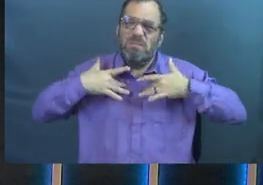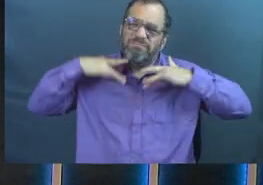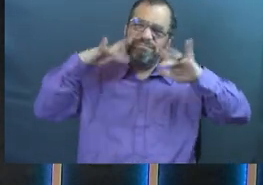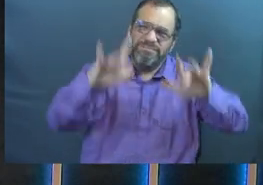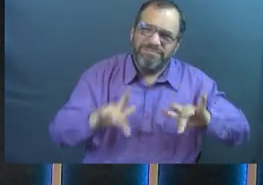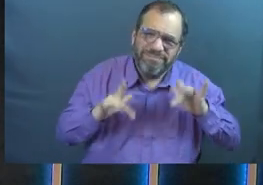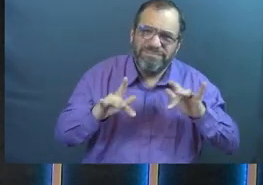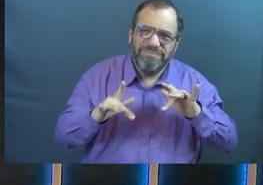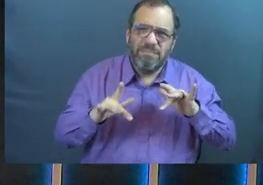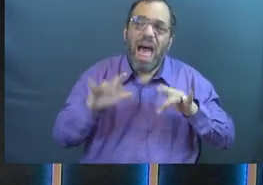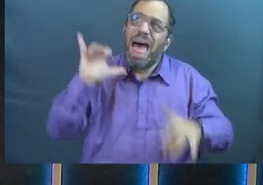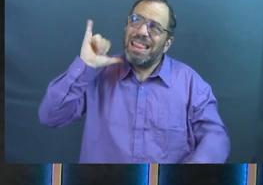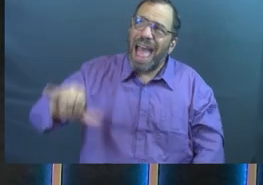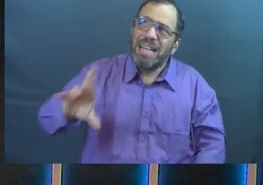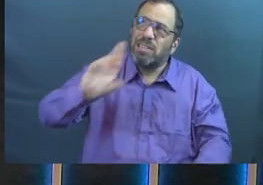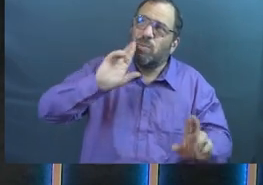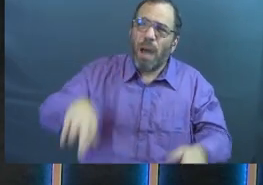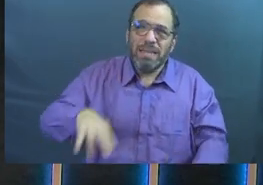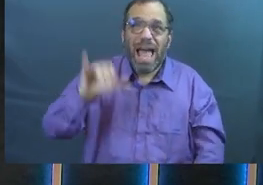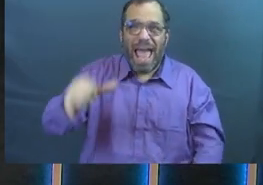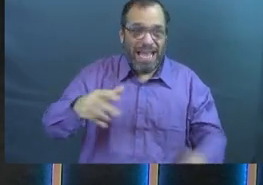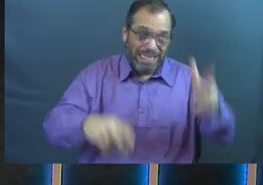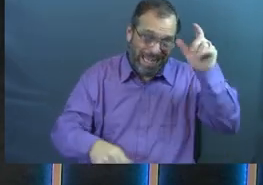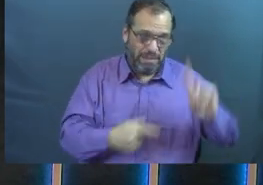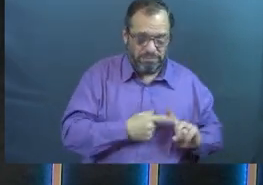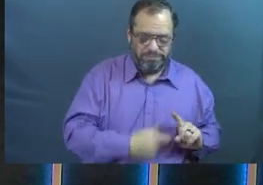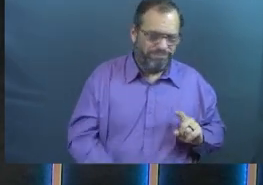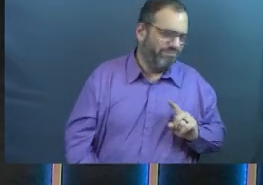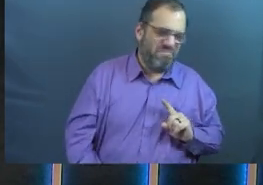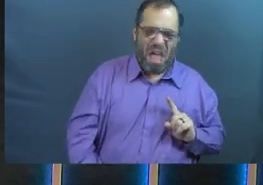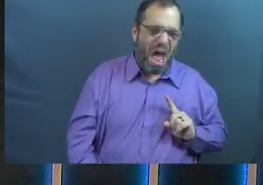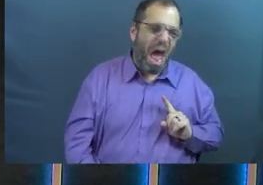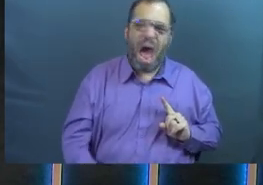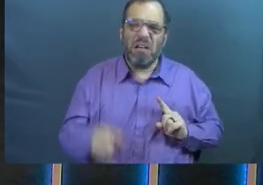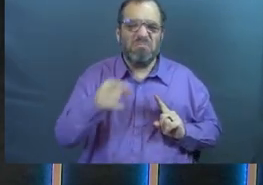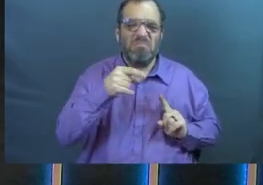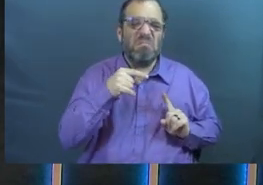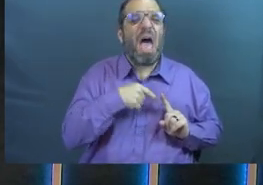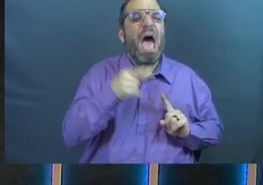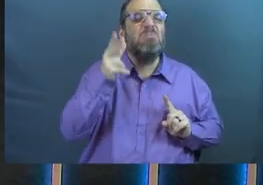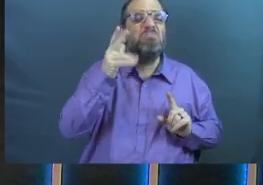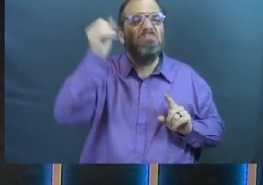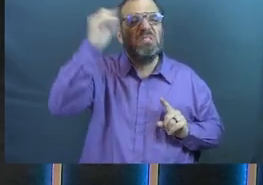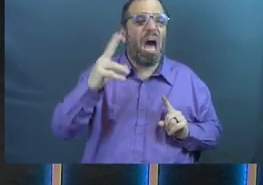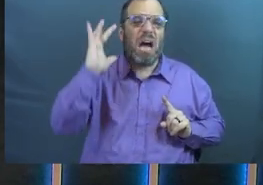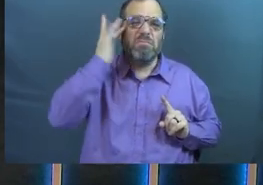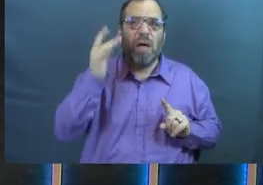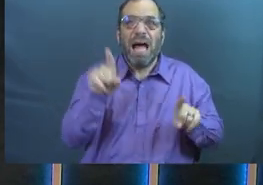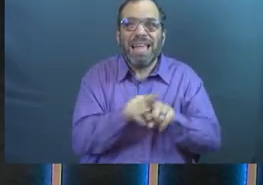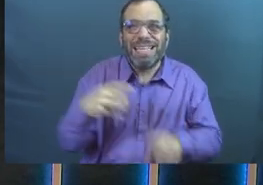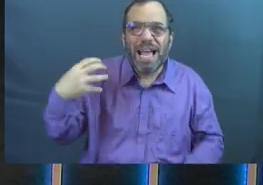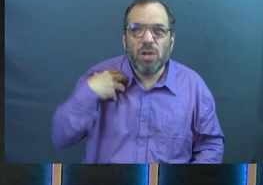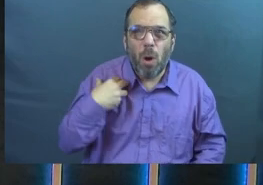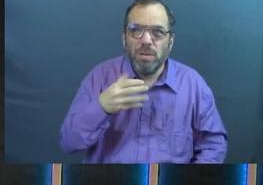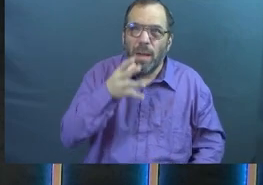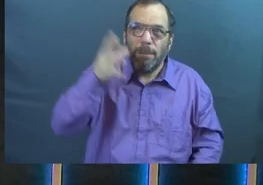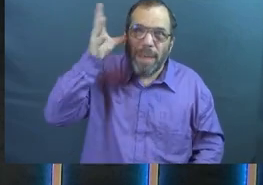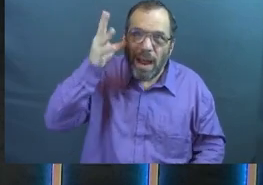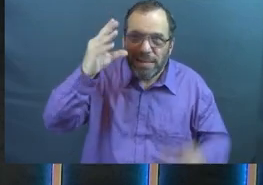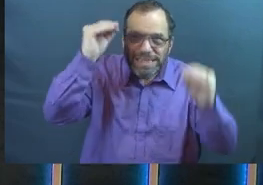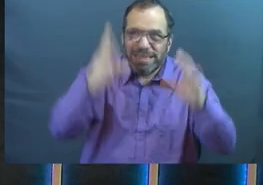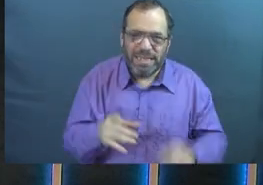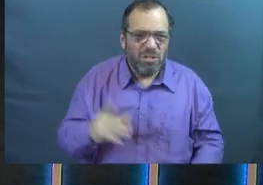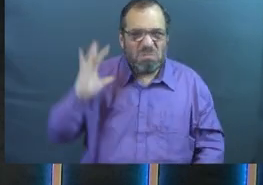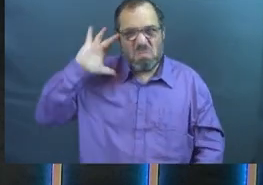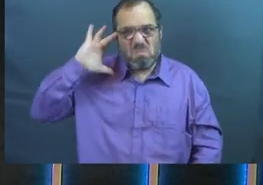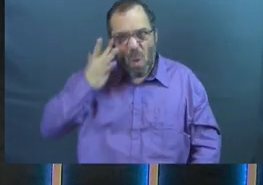compassion. That's his reaction. And Satan's in the background saying, nah, he's annoyed with you. Like that coach, like that parent, like that teacher, he's